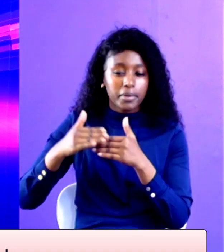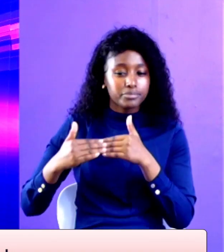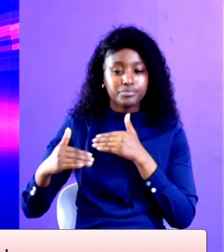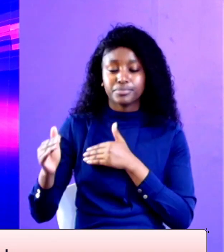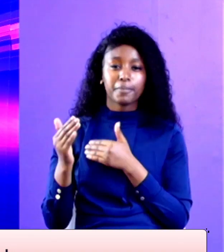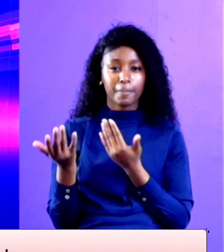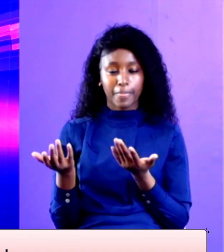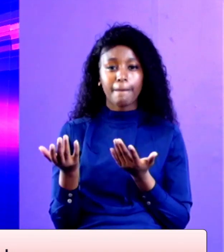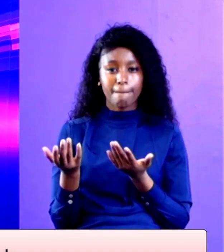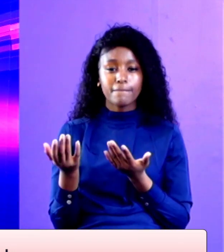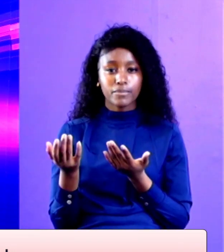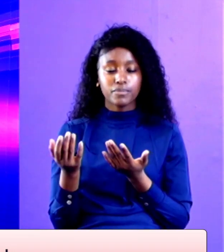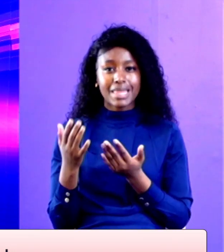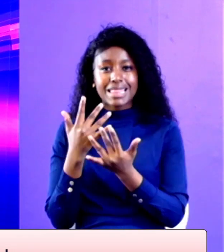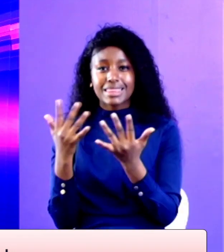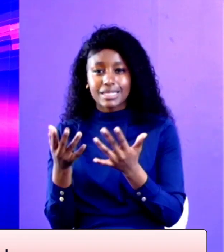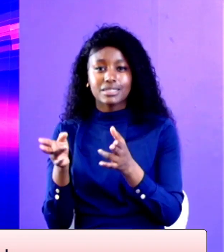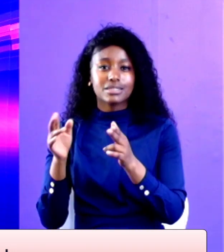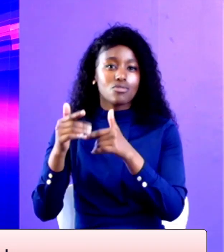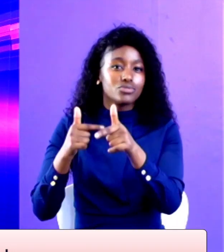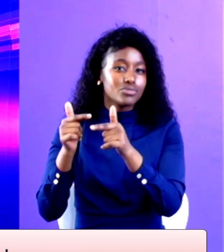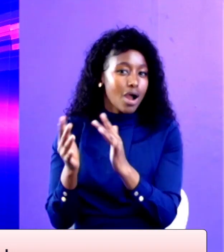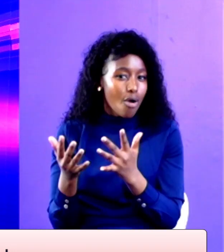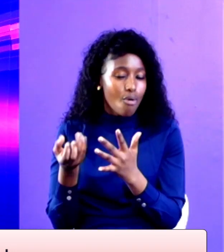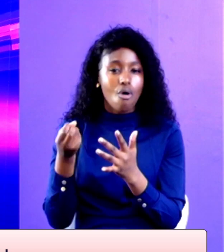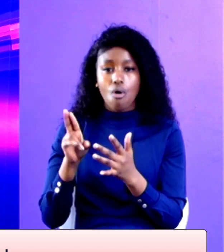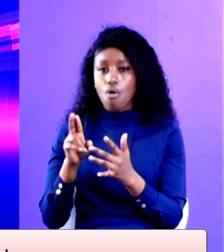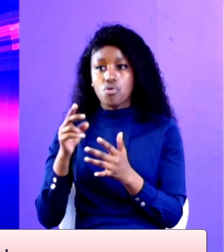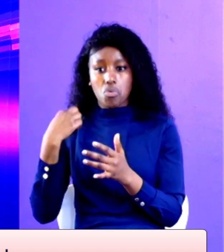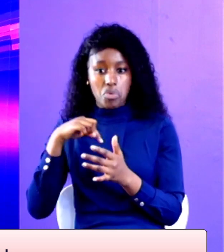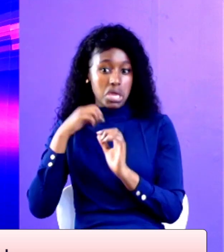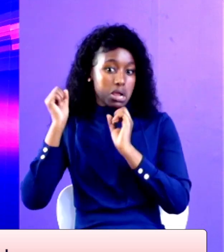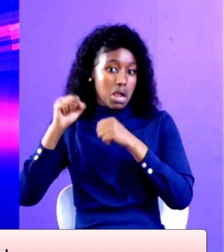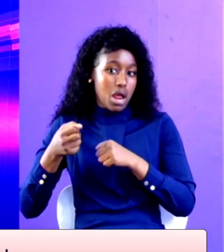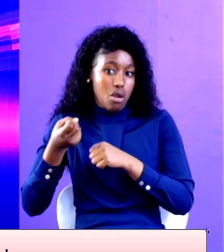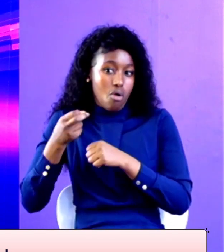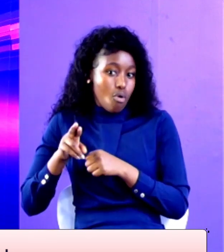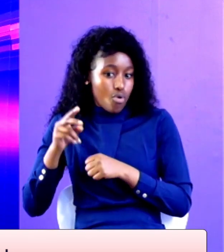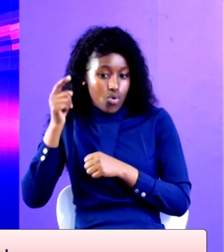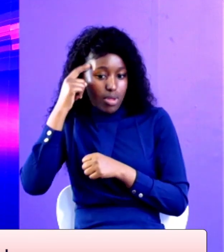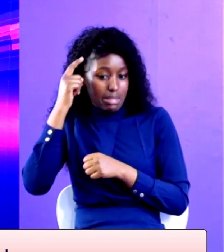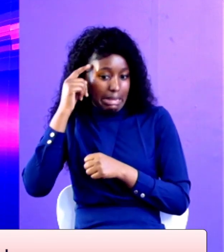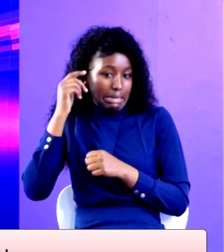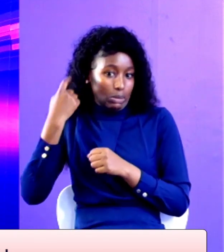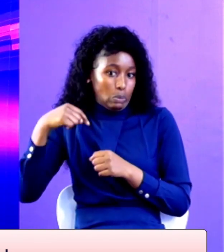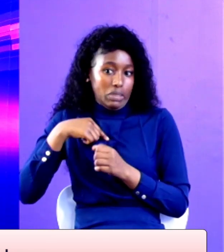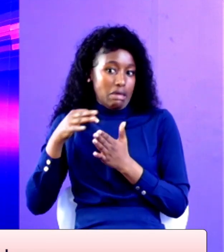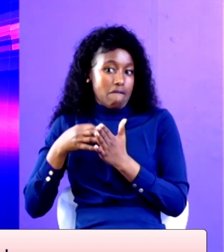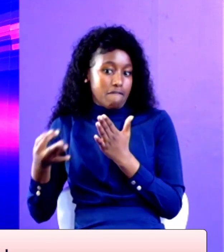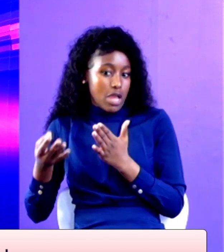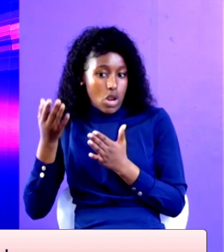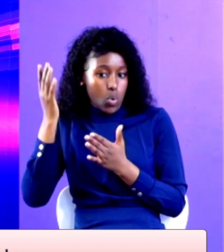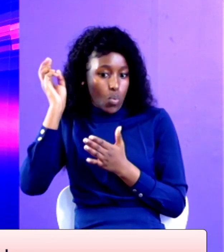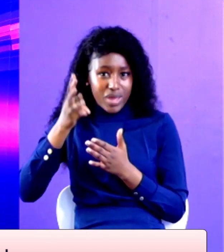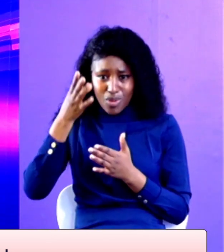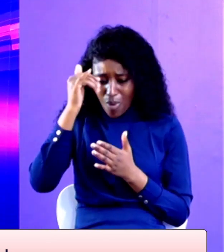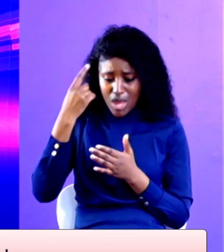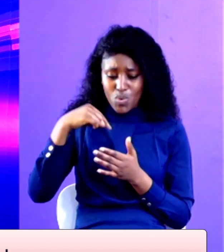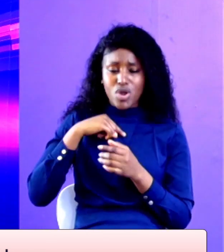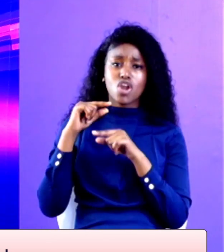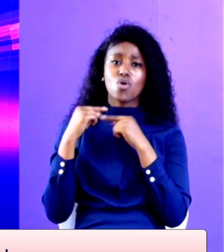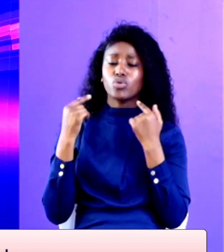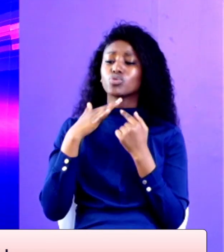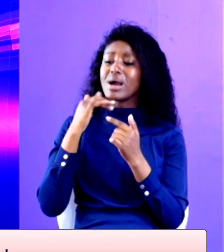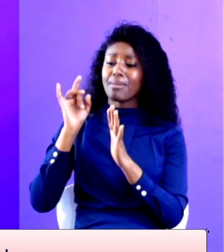of performance? Do you think tutawezana? As much as we are the host, hatutaki hiyo aibu ya kutolewa